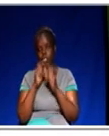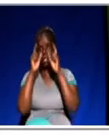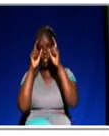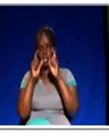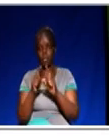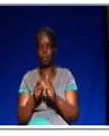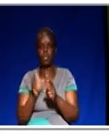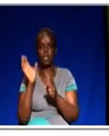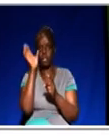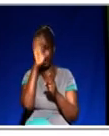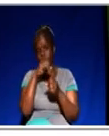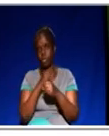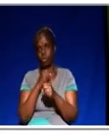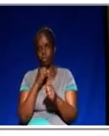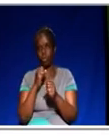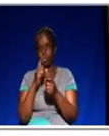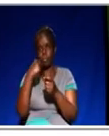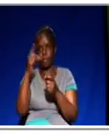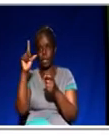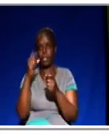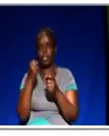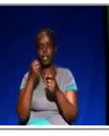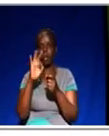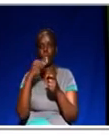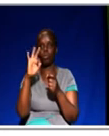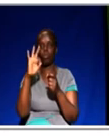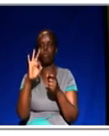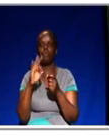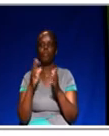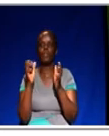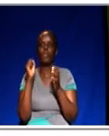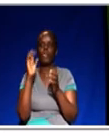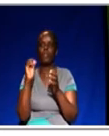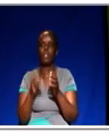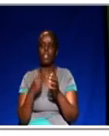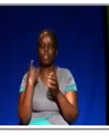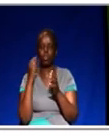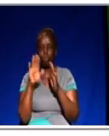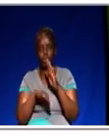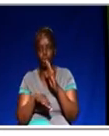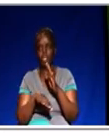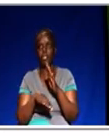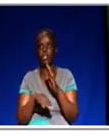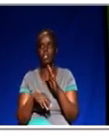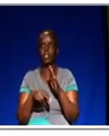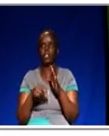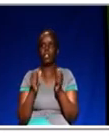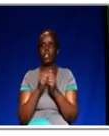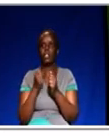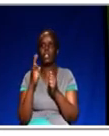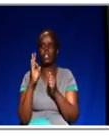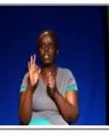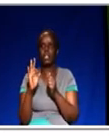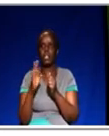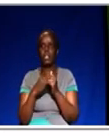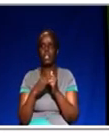that exam was marked out of 50. Then the first student, the lowest score they had was 18